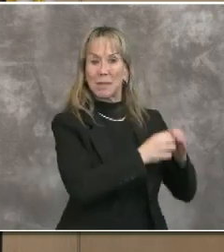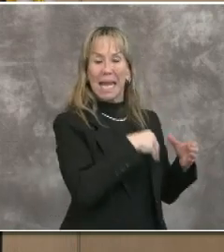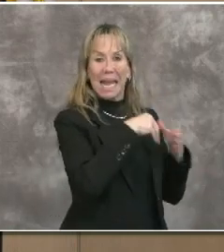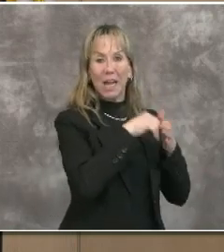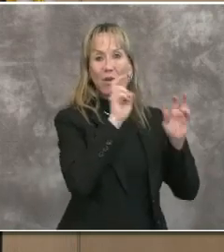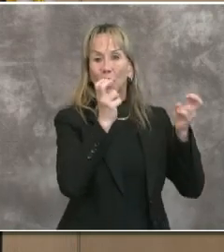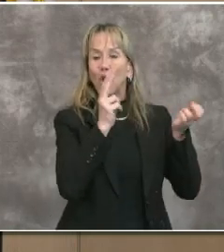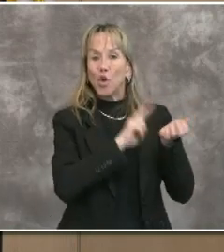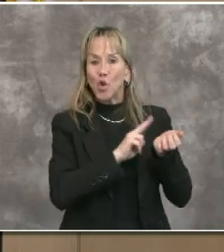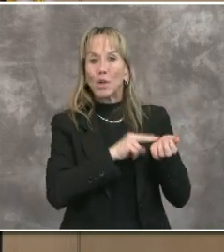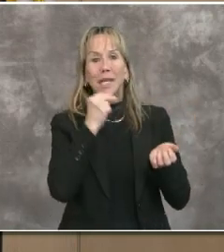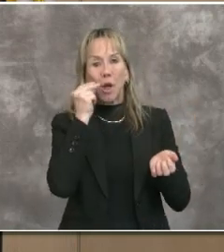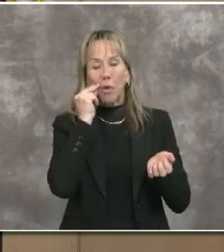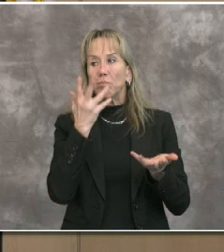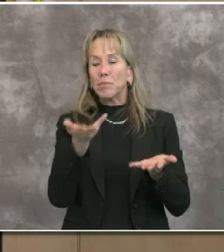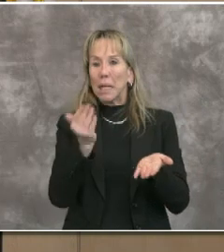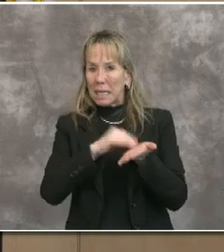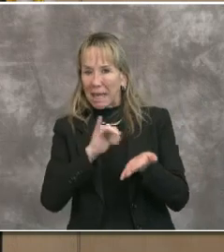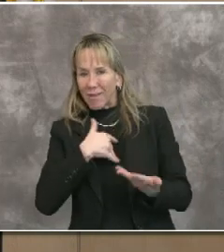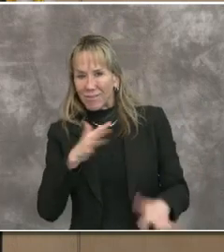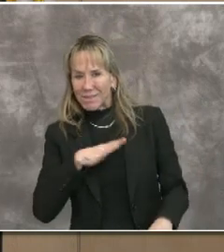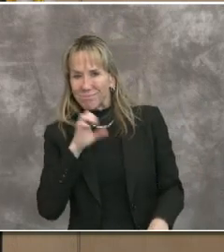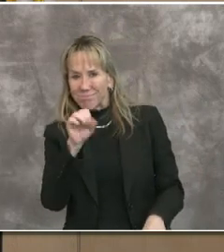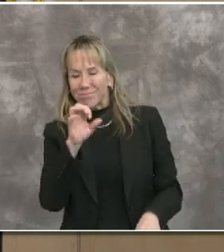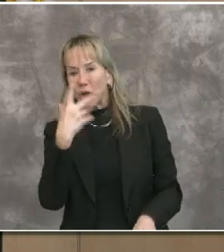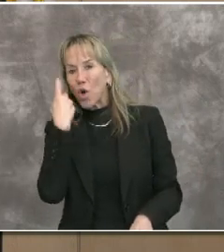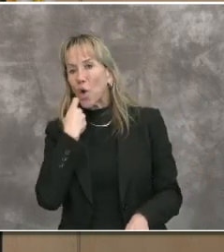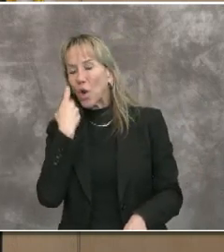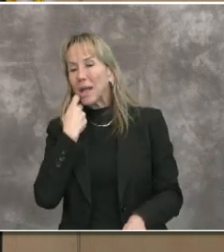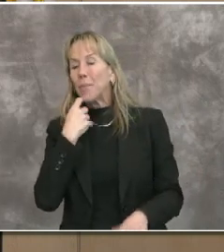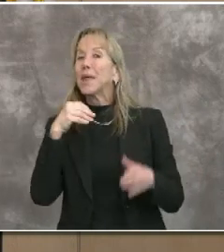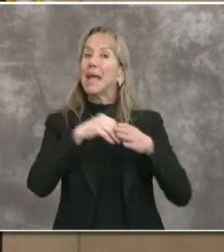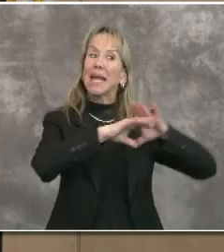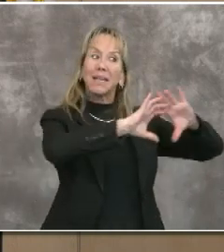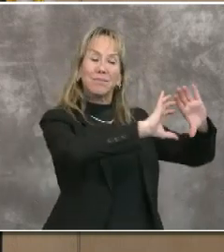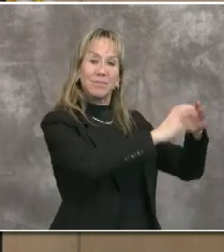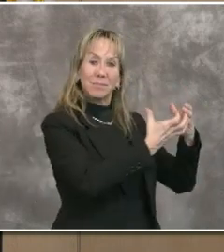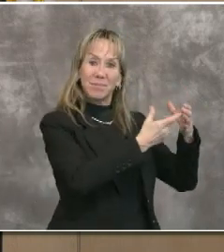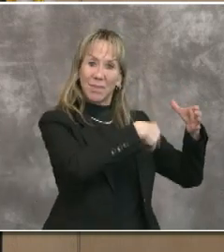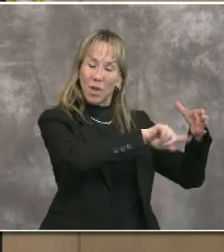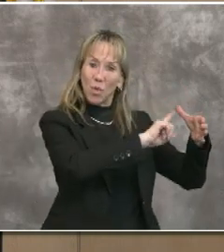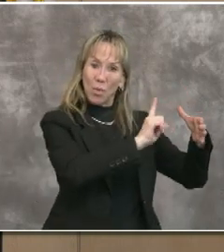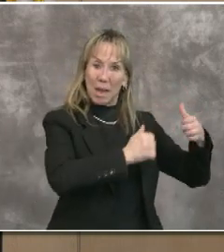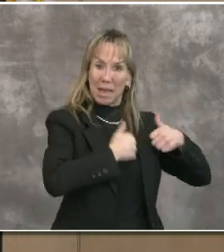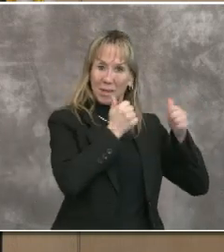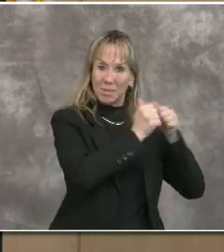the information I gave earlier. We have in congregate care facilities,